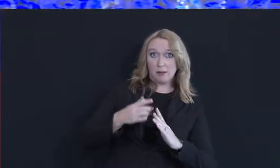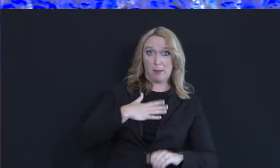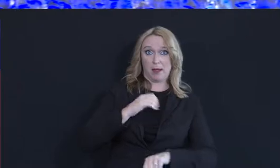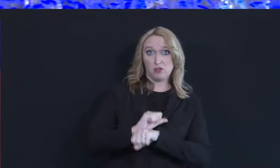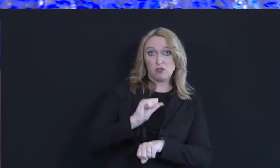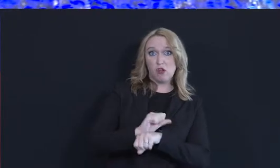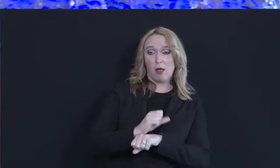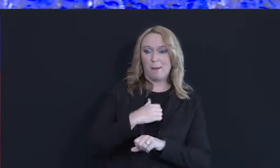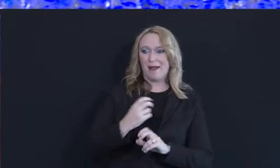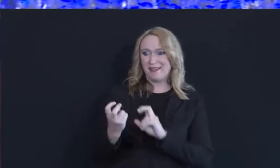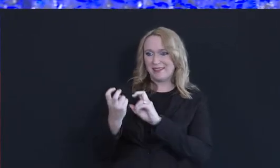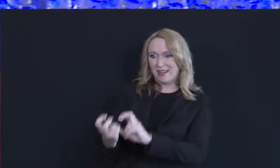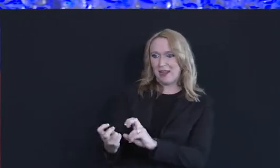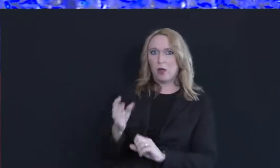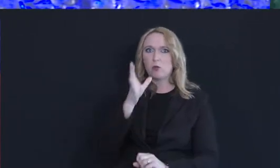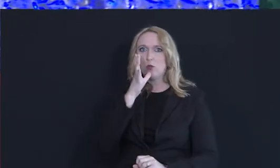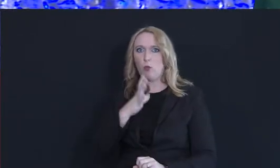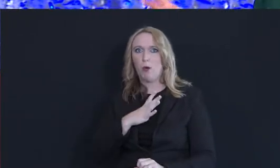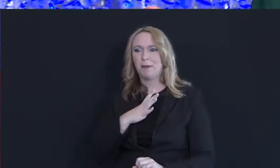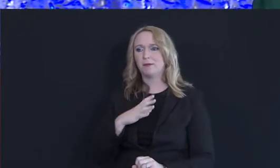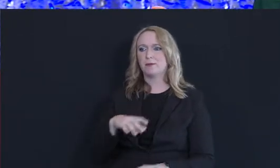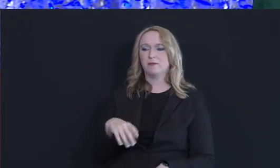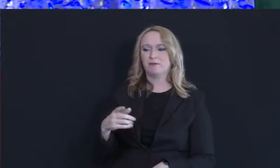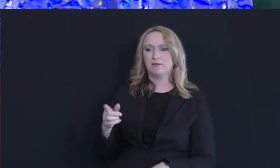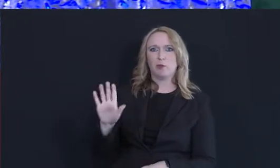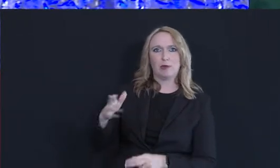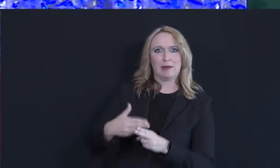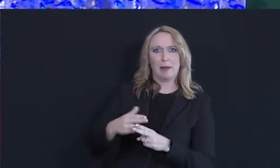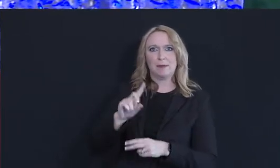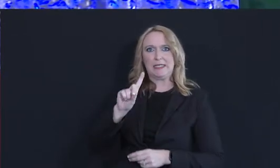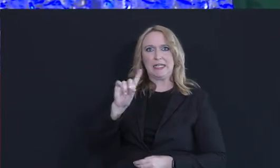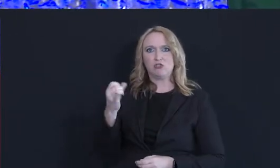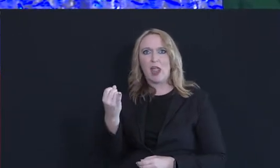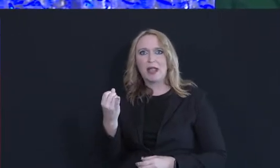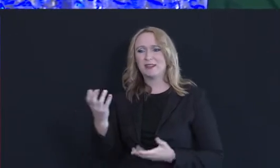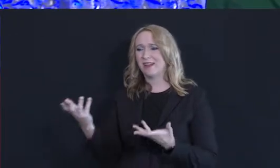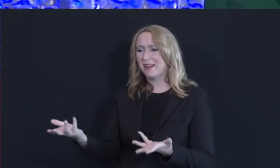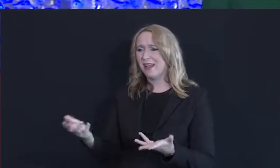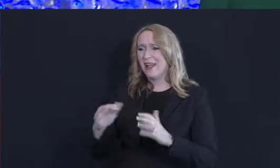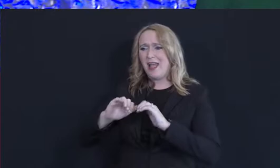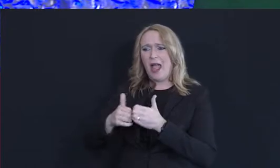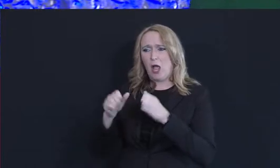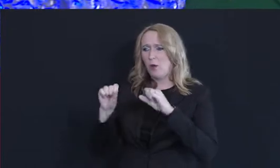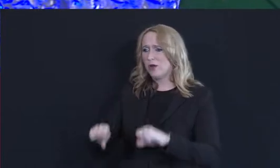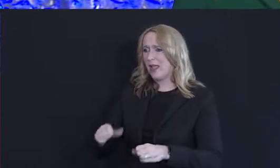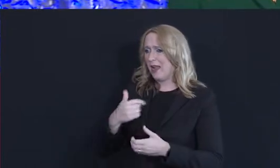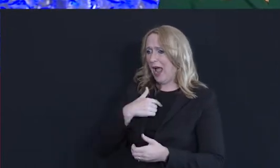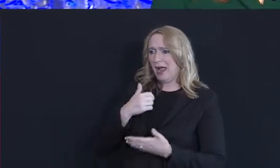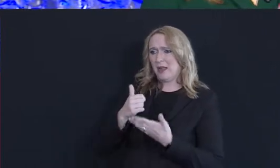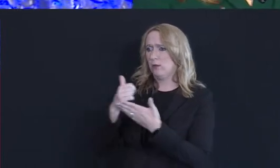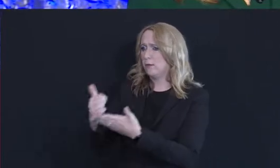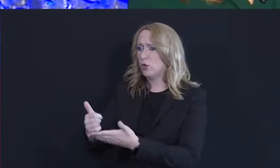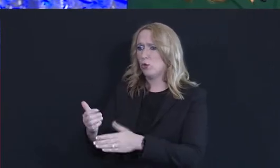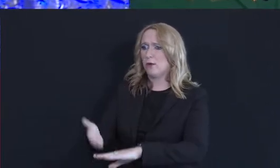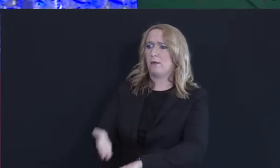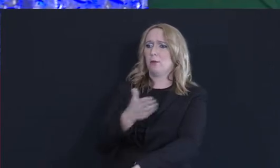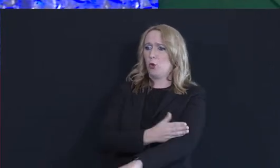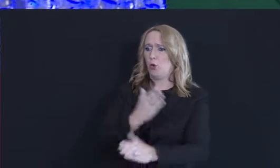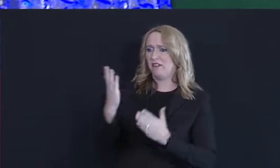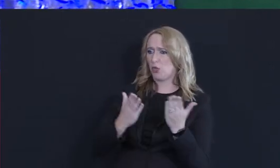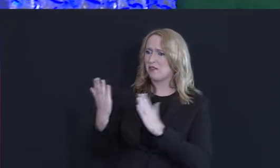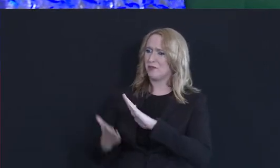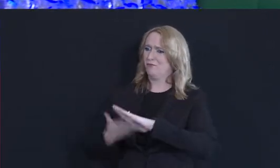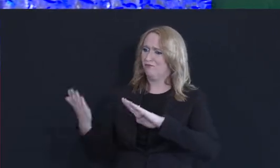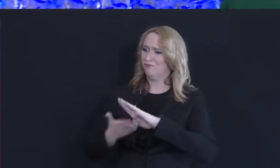Harrell who runs the development services department I just asked DJ what do you need to run your department in a better way so we've started this